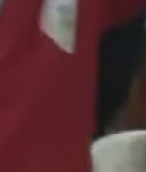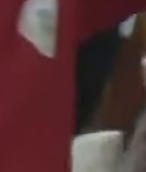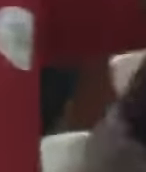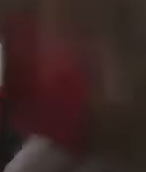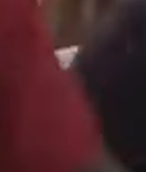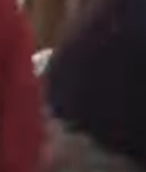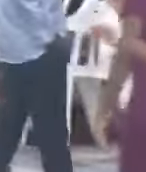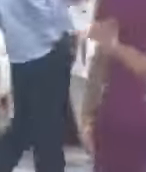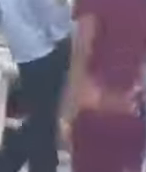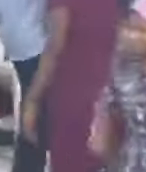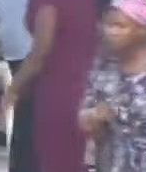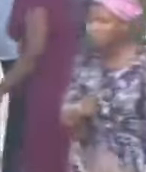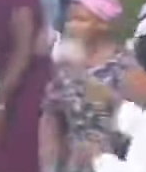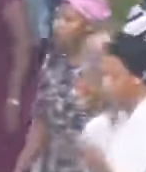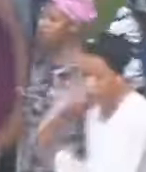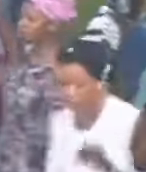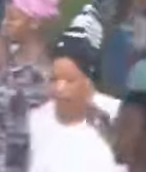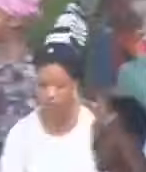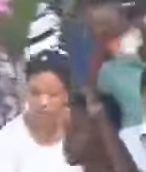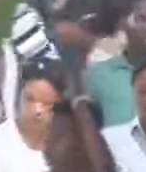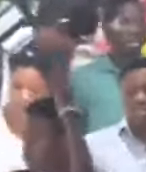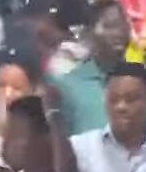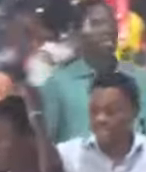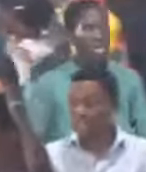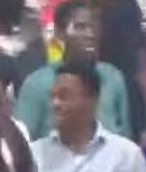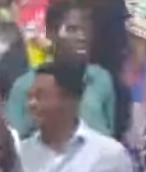Thank you, Jesus.